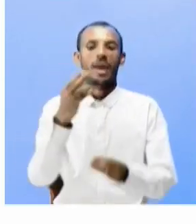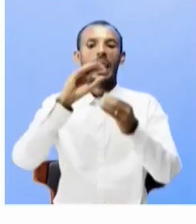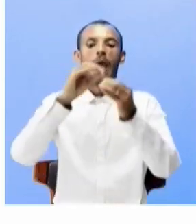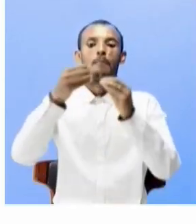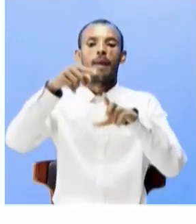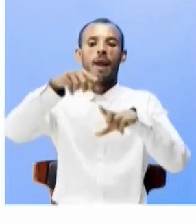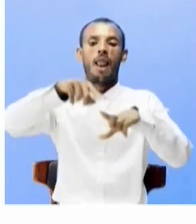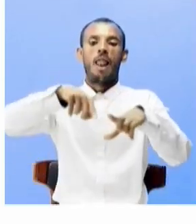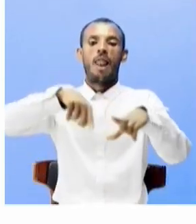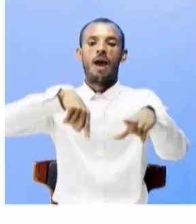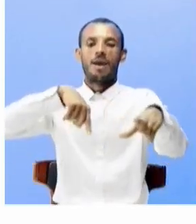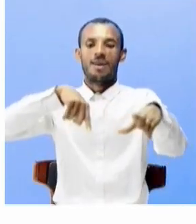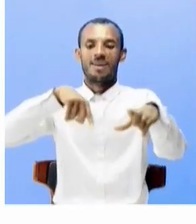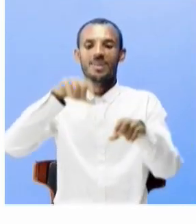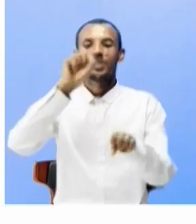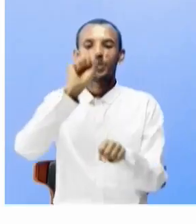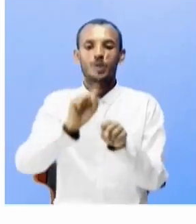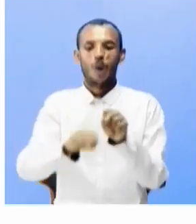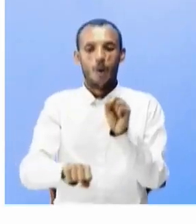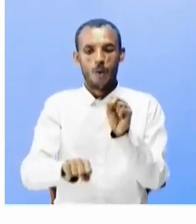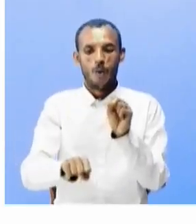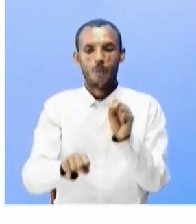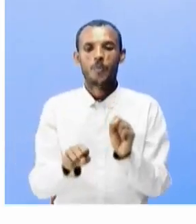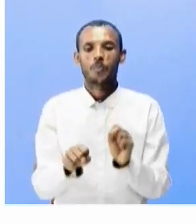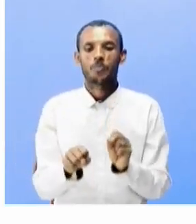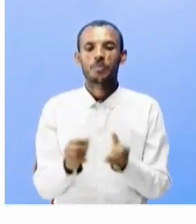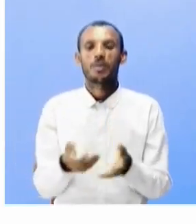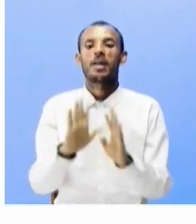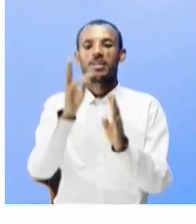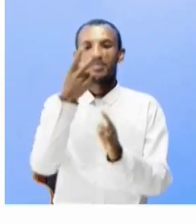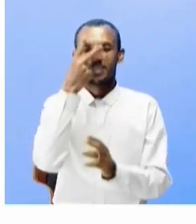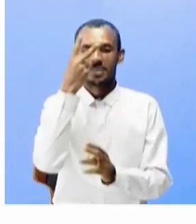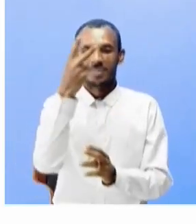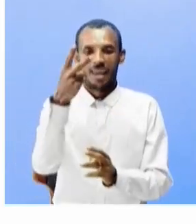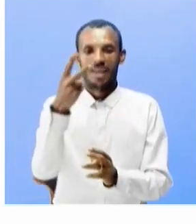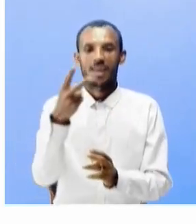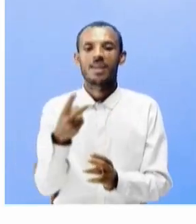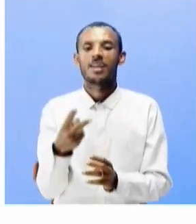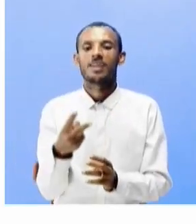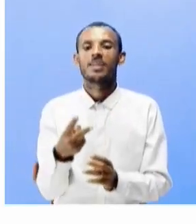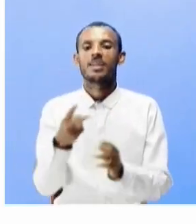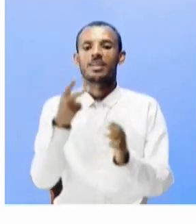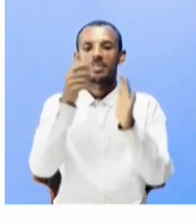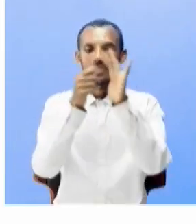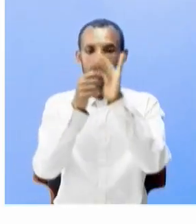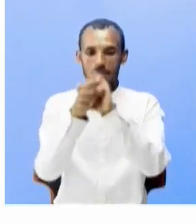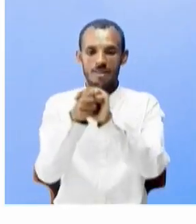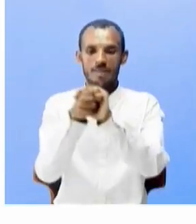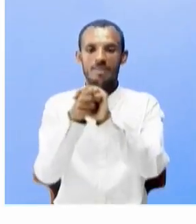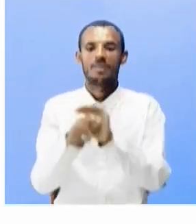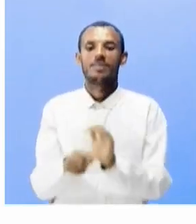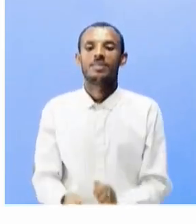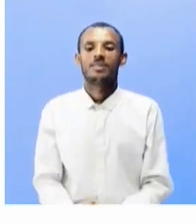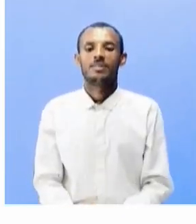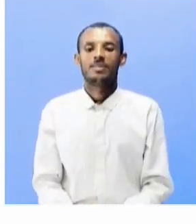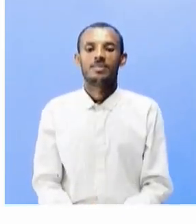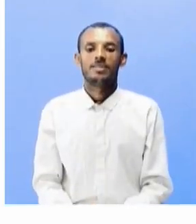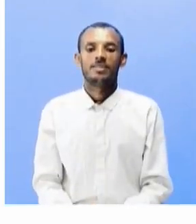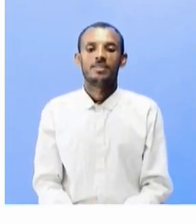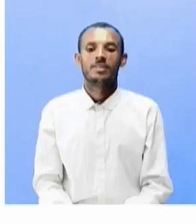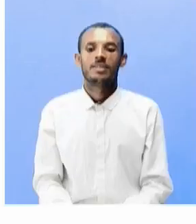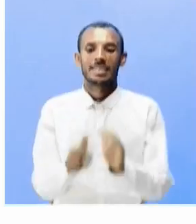line. So let's see this concept through example. Example: